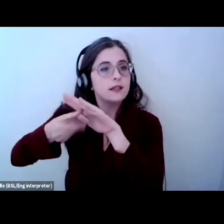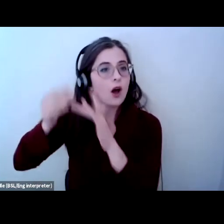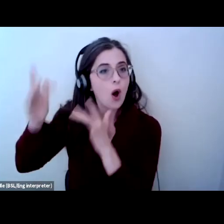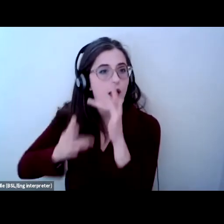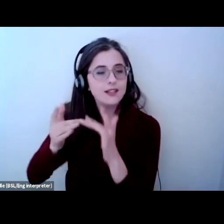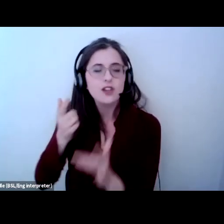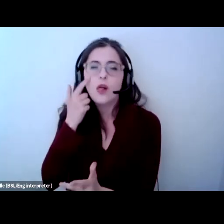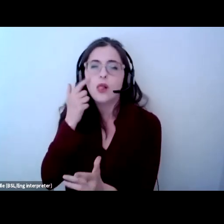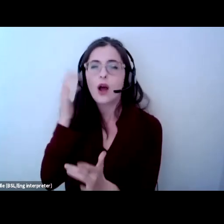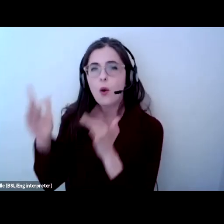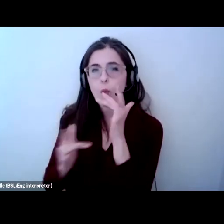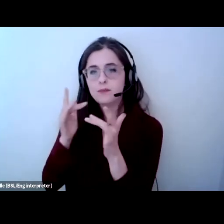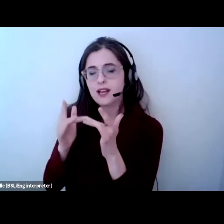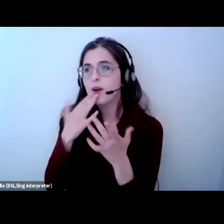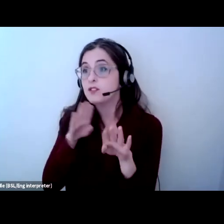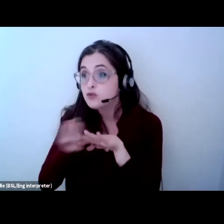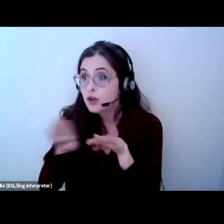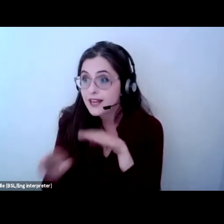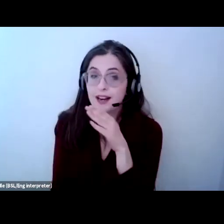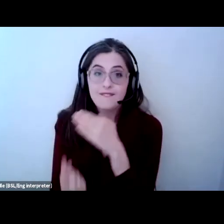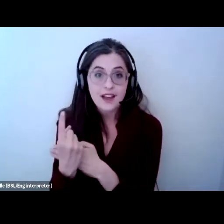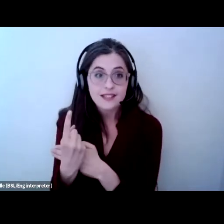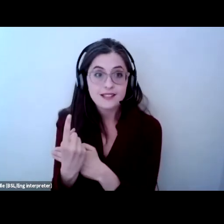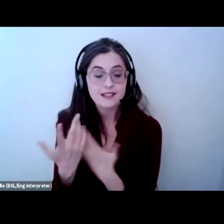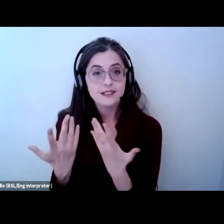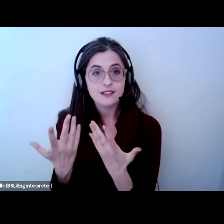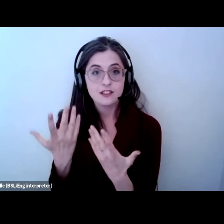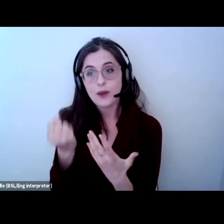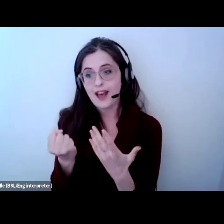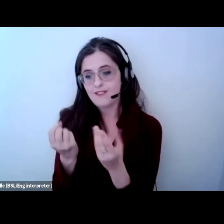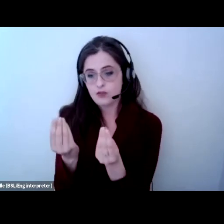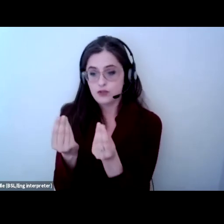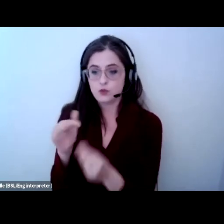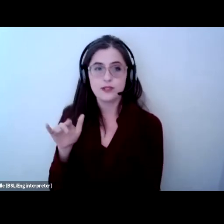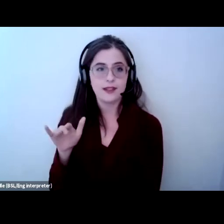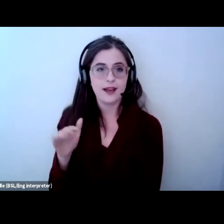got training events, and we've got resources that you can use.